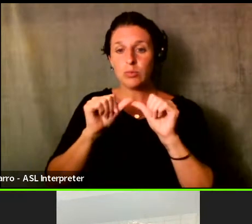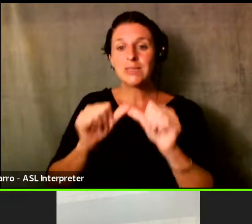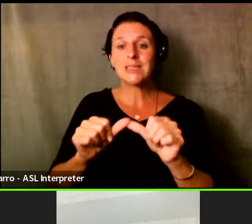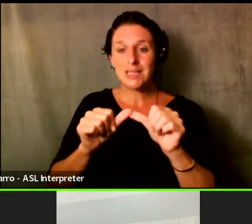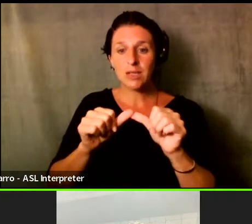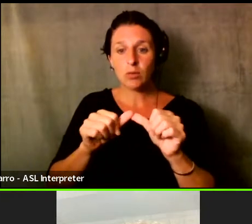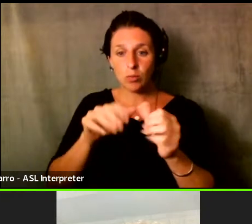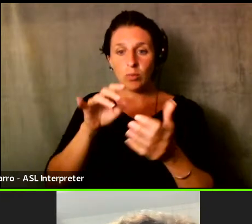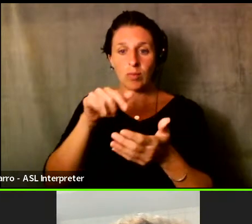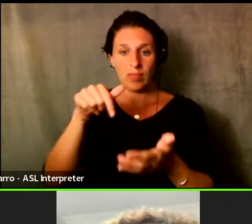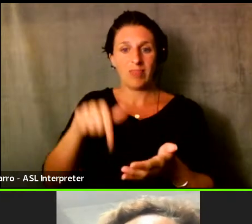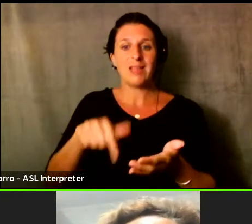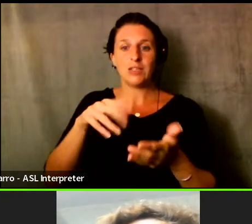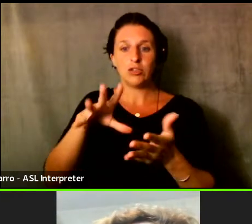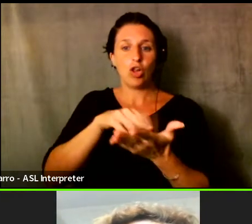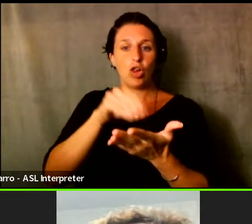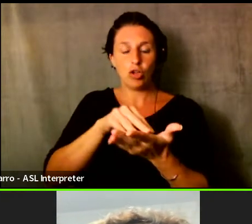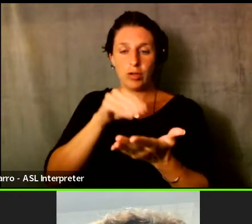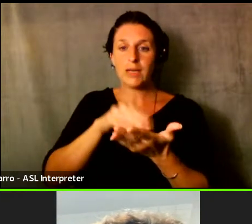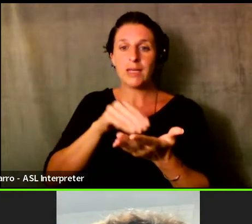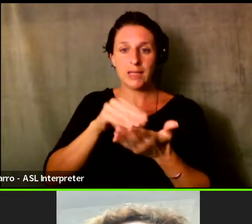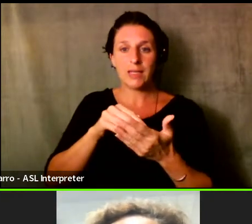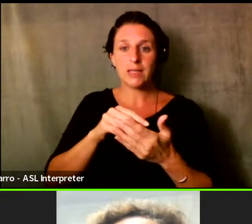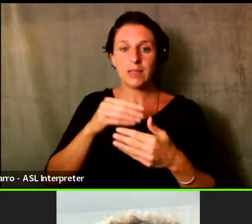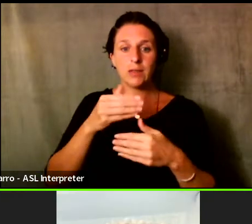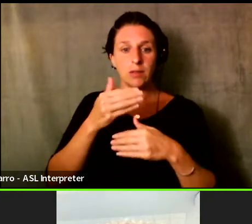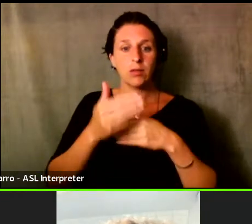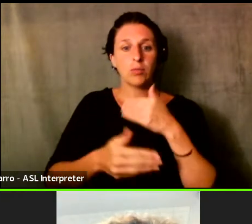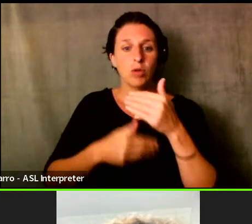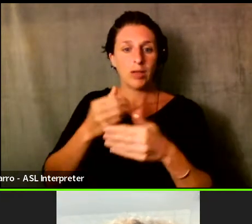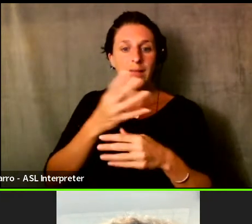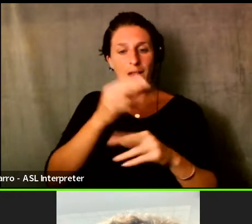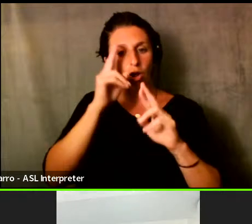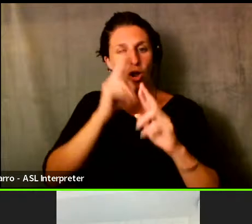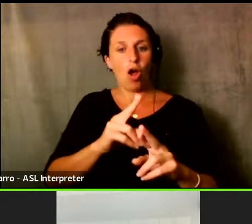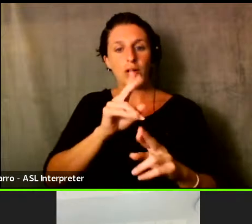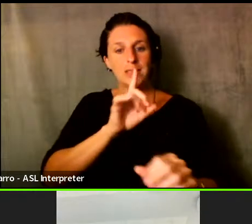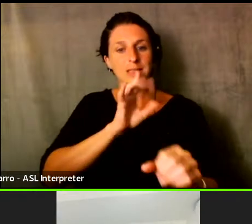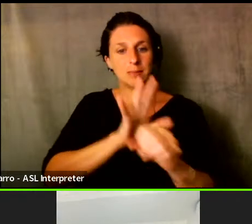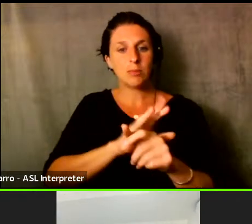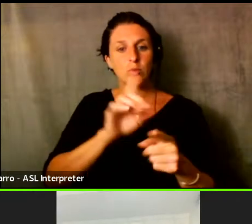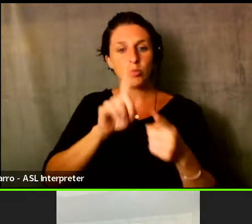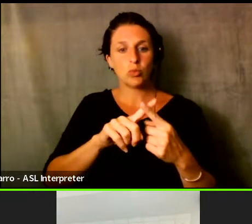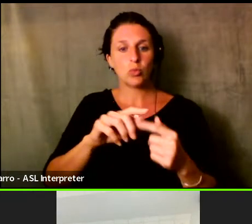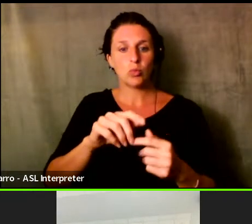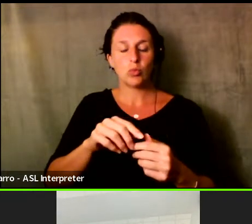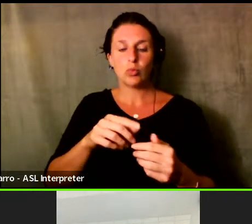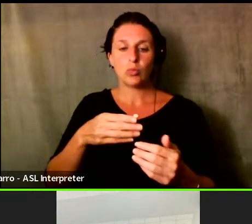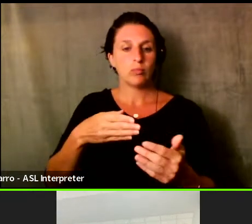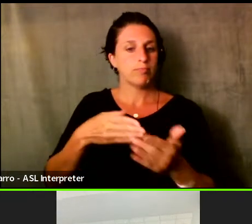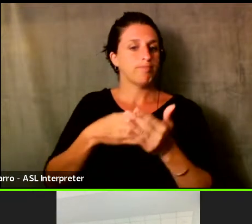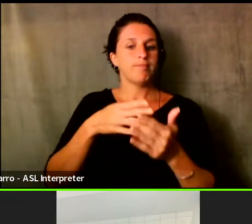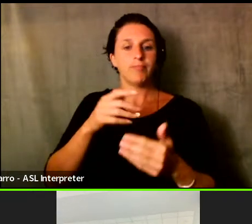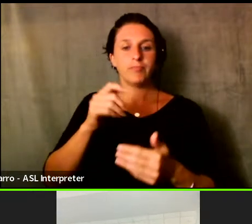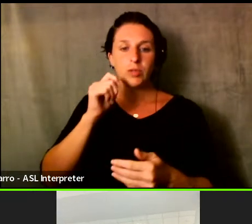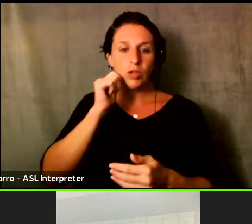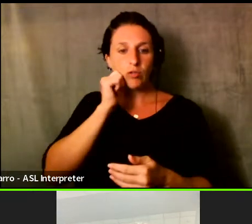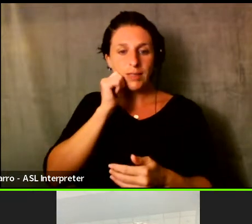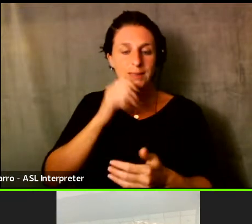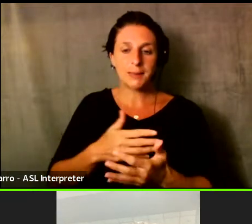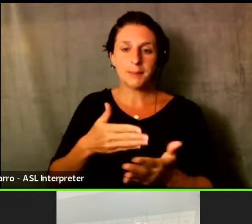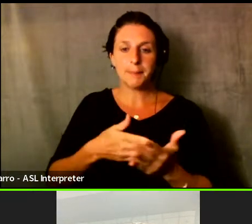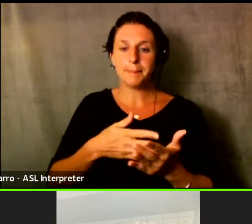learning process and honor its commitment to anti-racism. It seems like